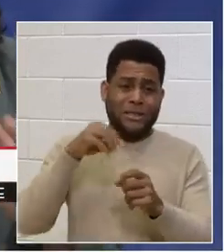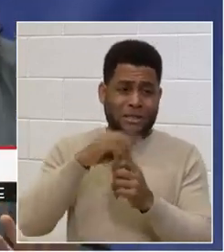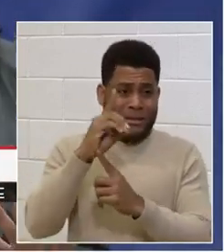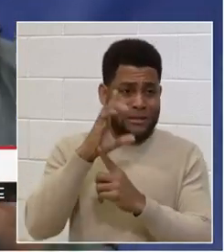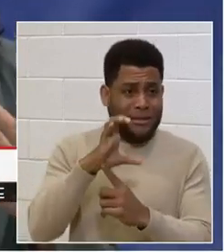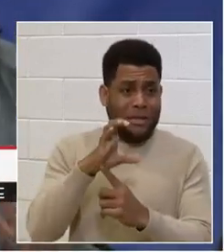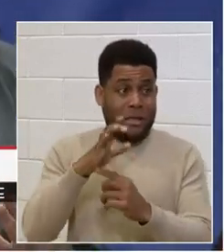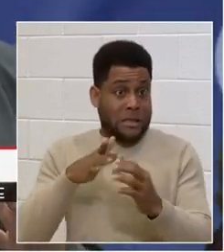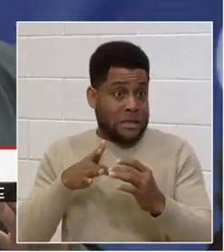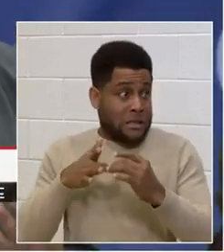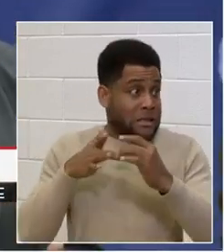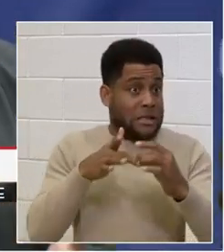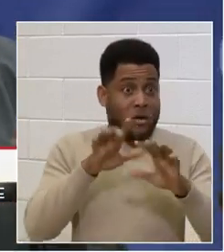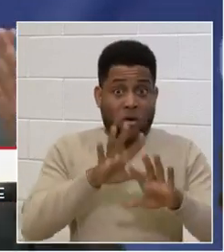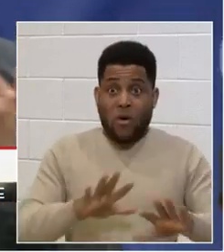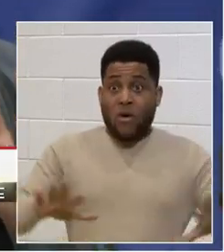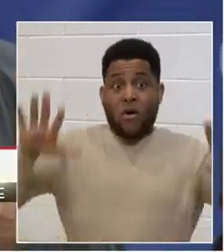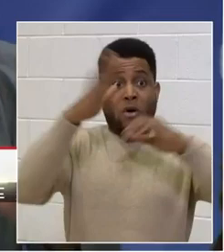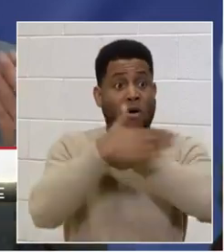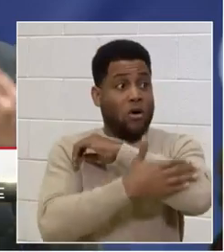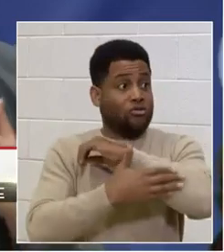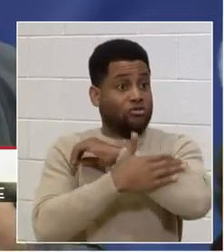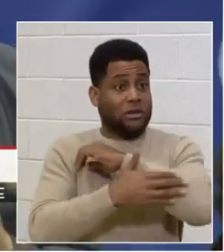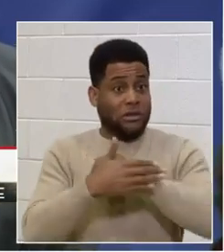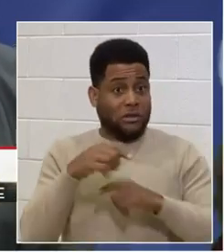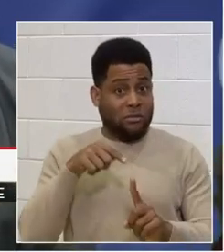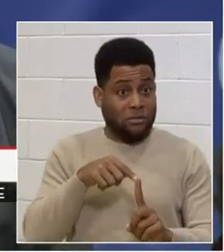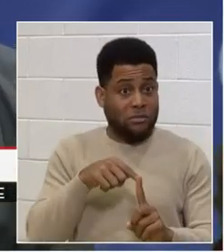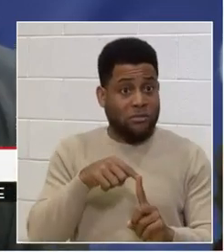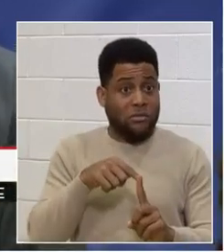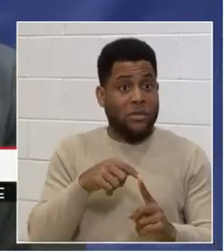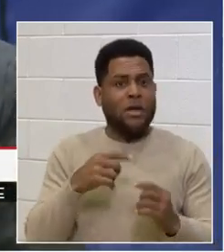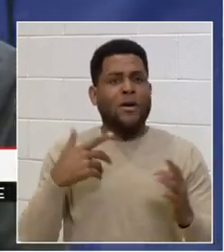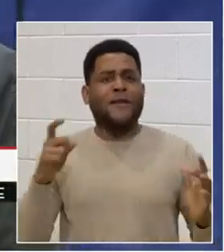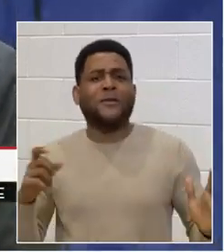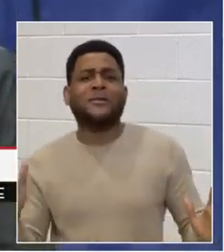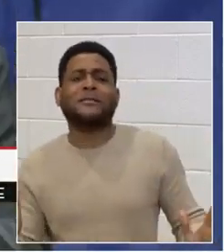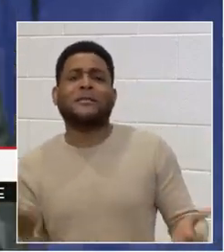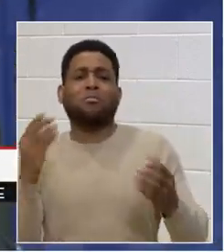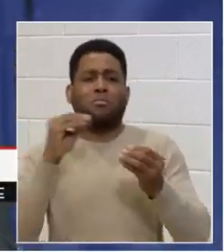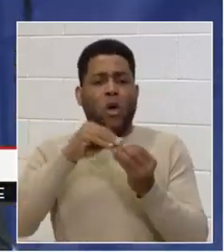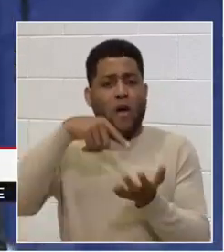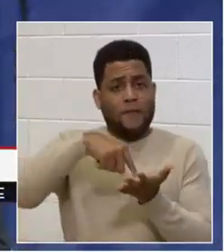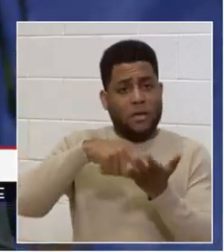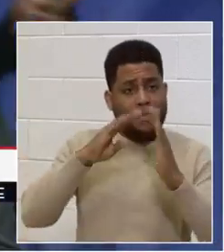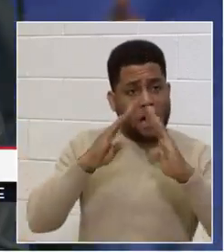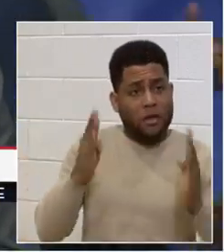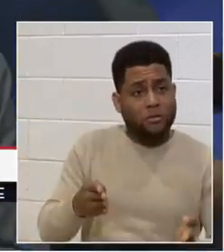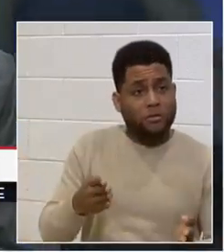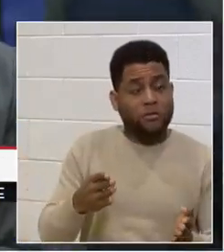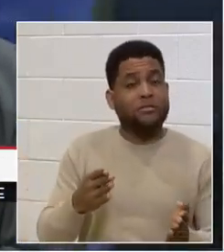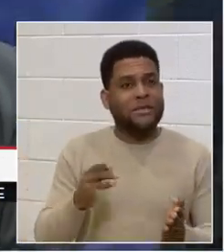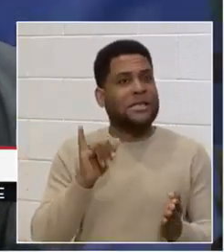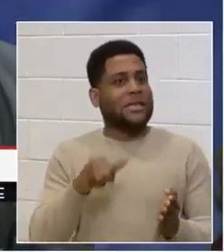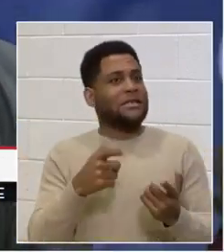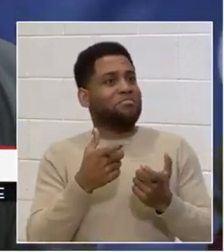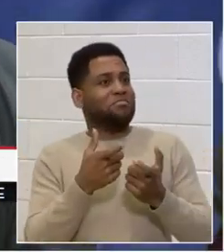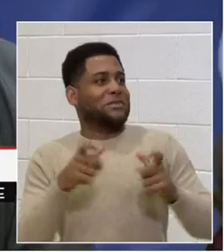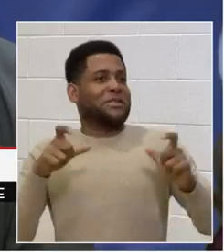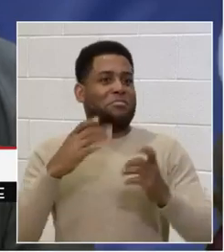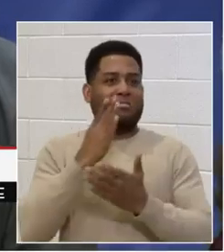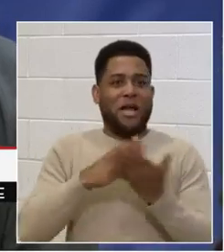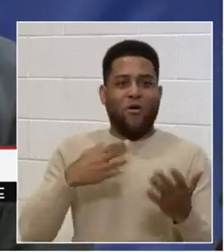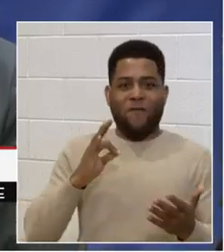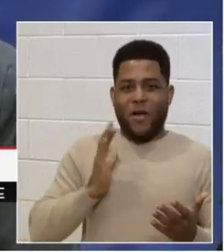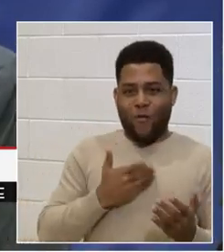in promoting affordable housing and generating new affordable housing. And so that is a major part of what the Deputy Mayor's